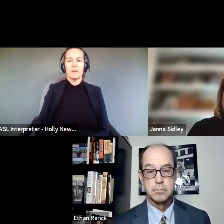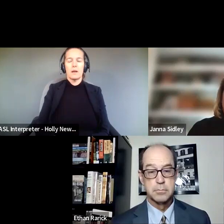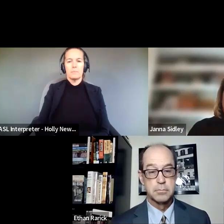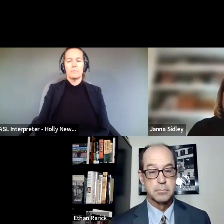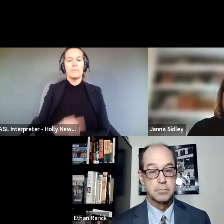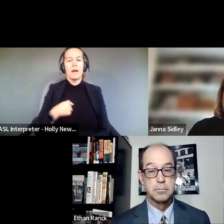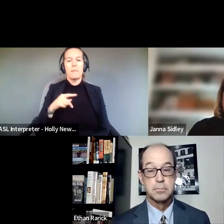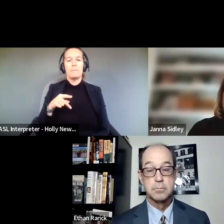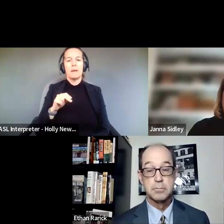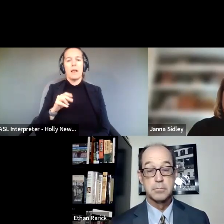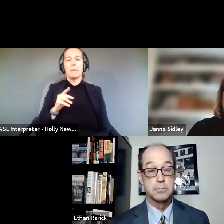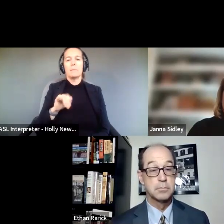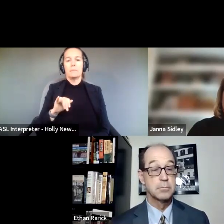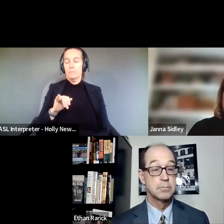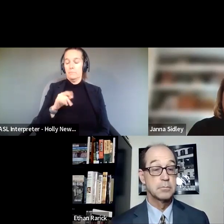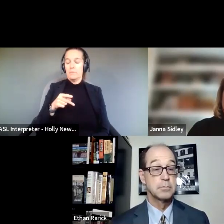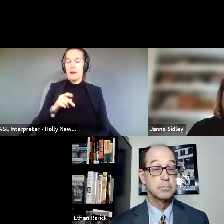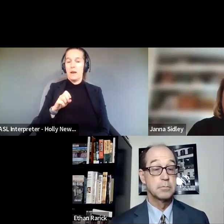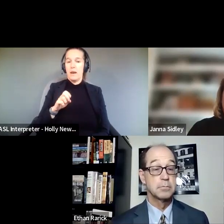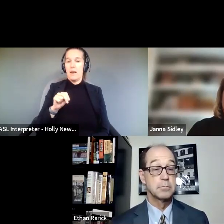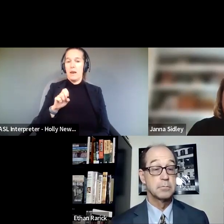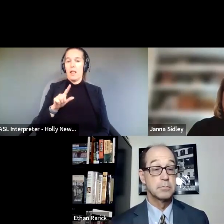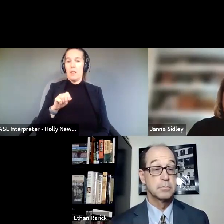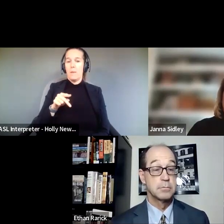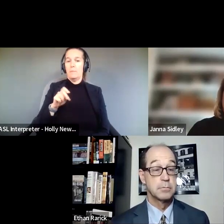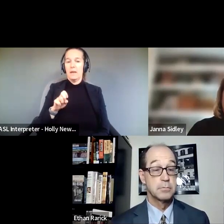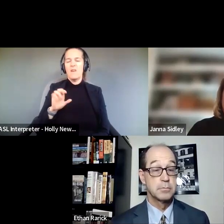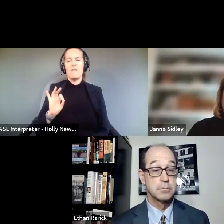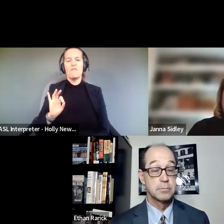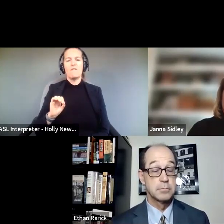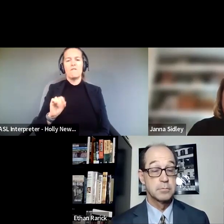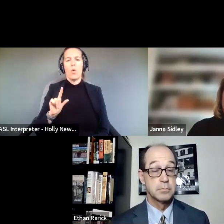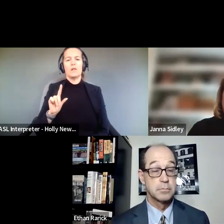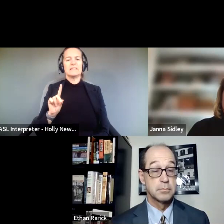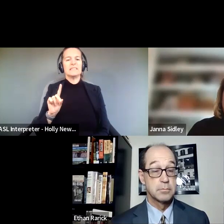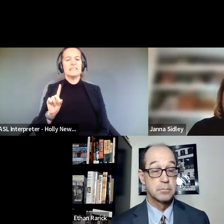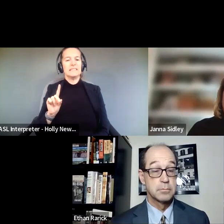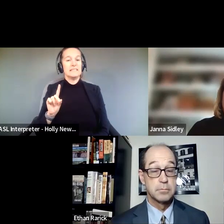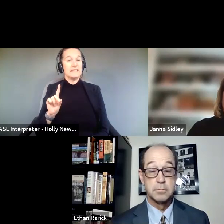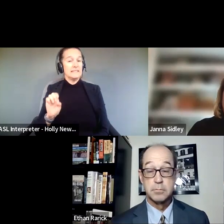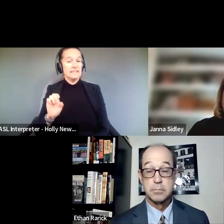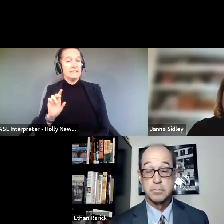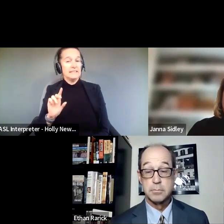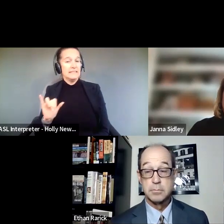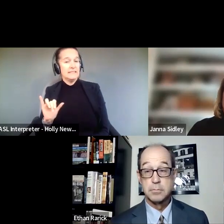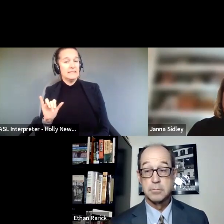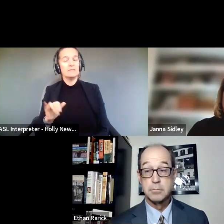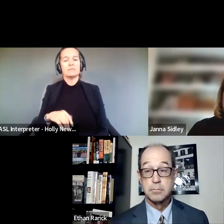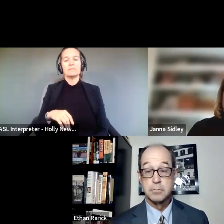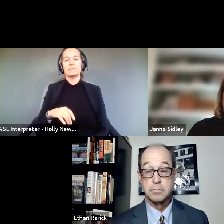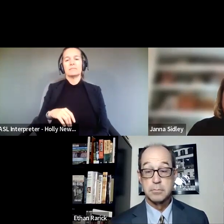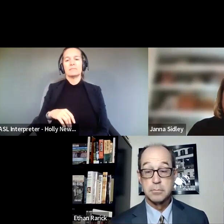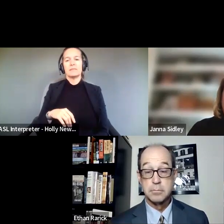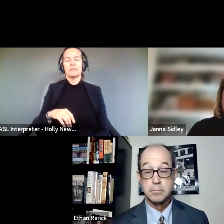I am Penelope Fode, and you got the first name right, the long one. There's 4 letters is the hard part.